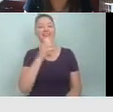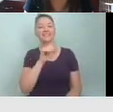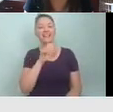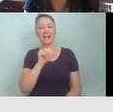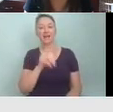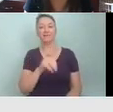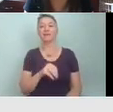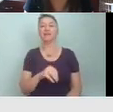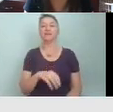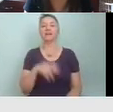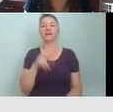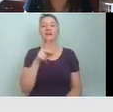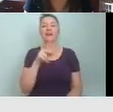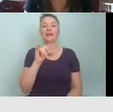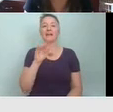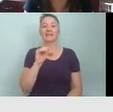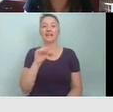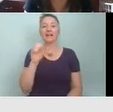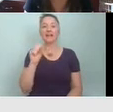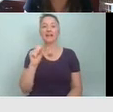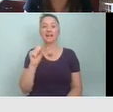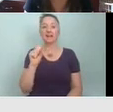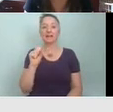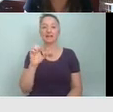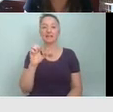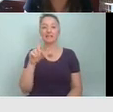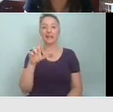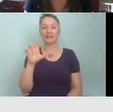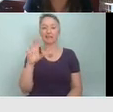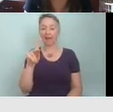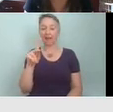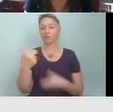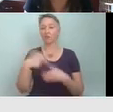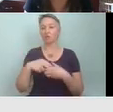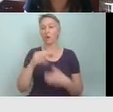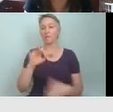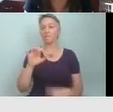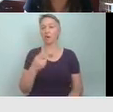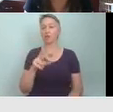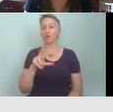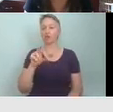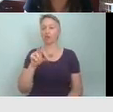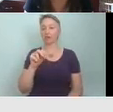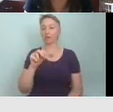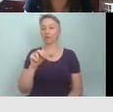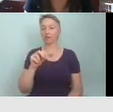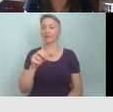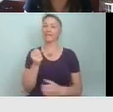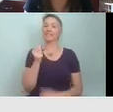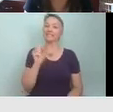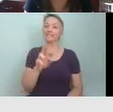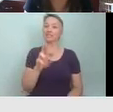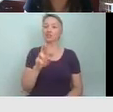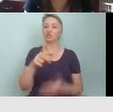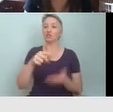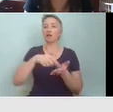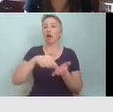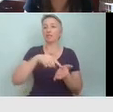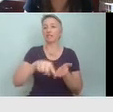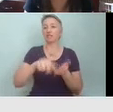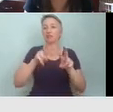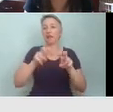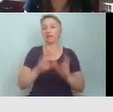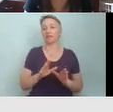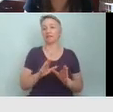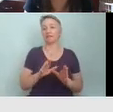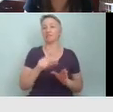Kim Sedlak joined the Office of Total Rewards March 30th as a senior compensation analyst. She actually joined our office after we began